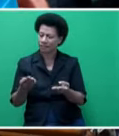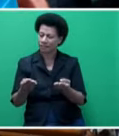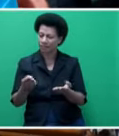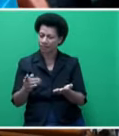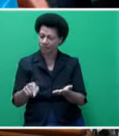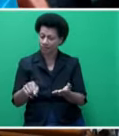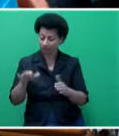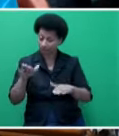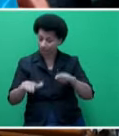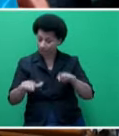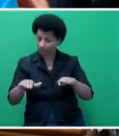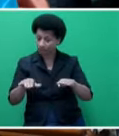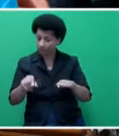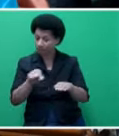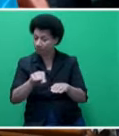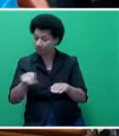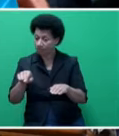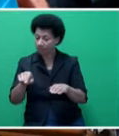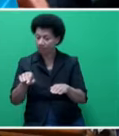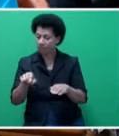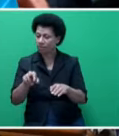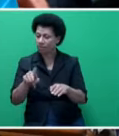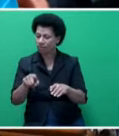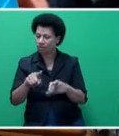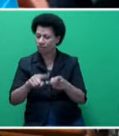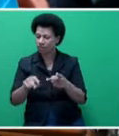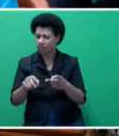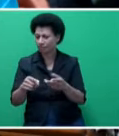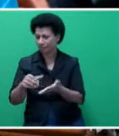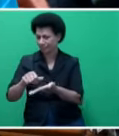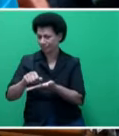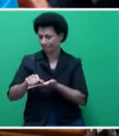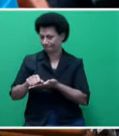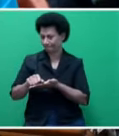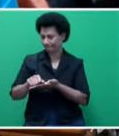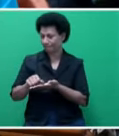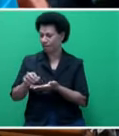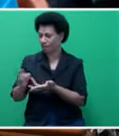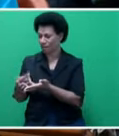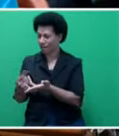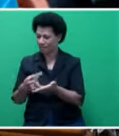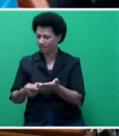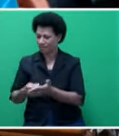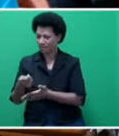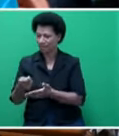50% from the preserved entitlement and a maximum of 100% from the general